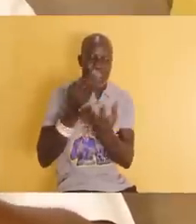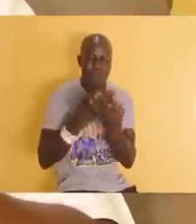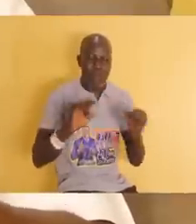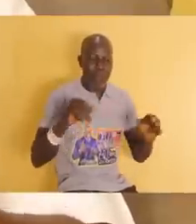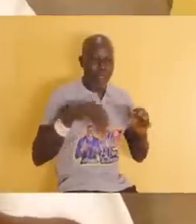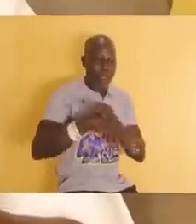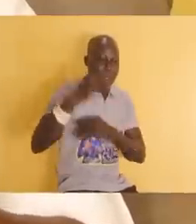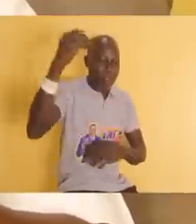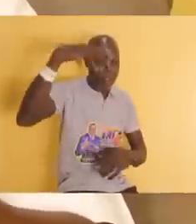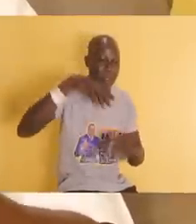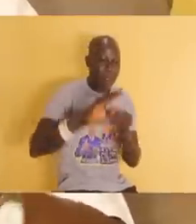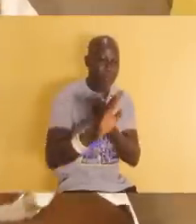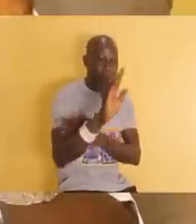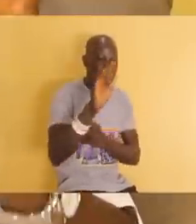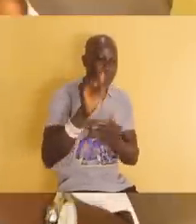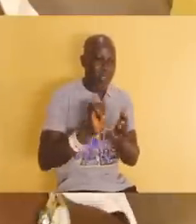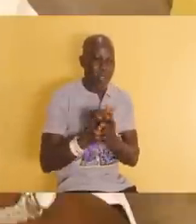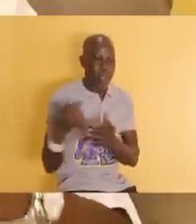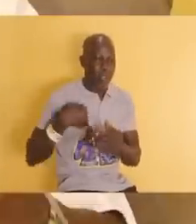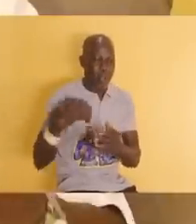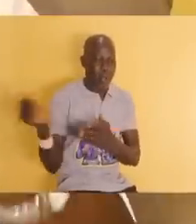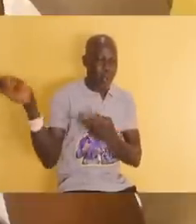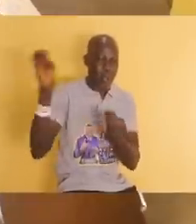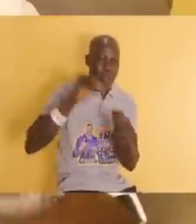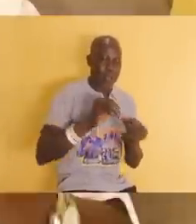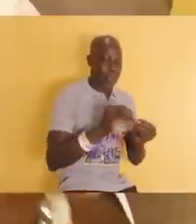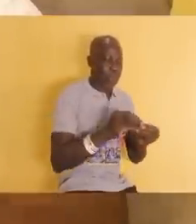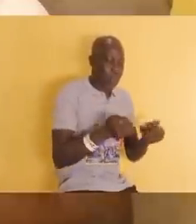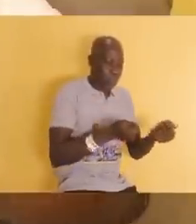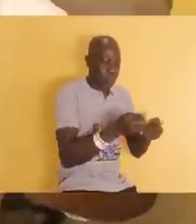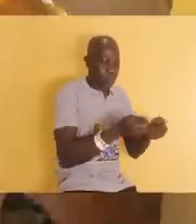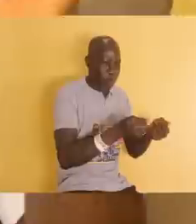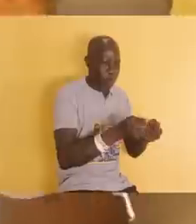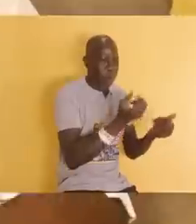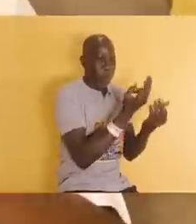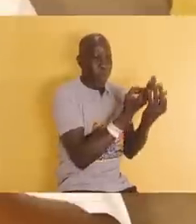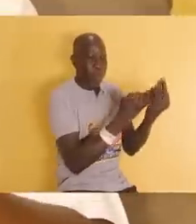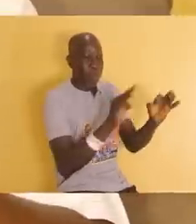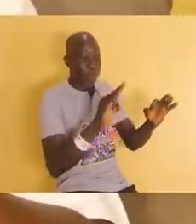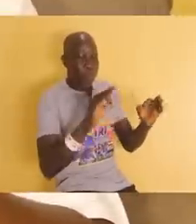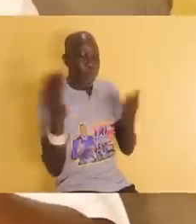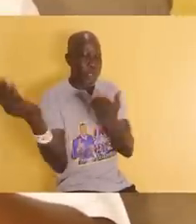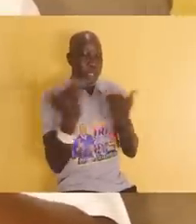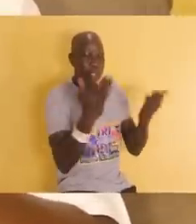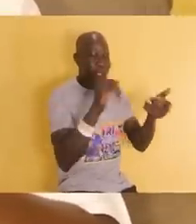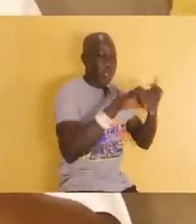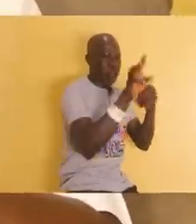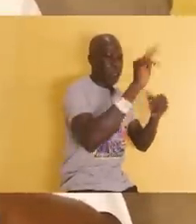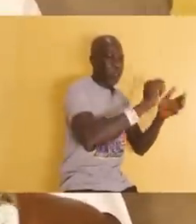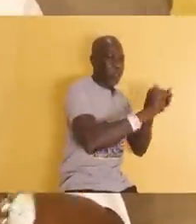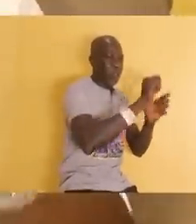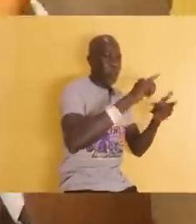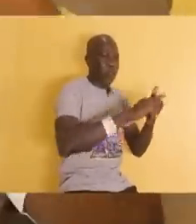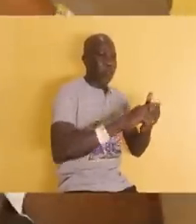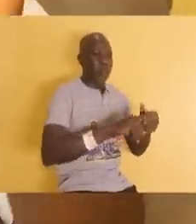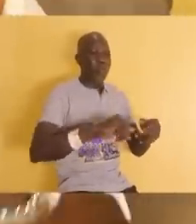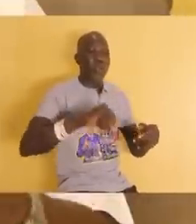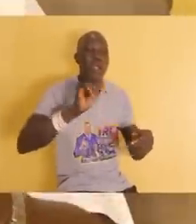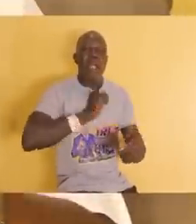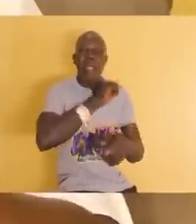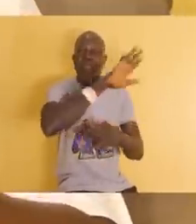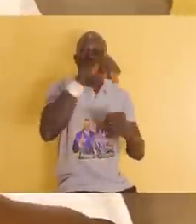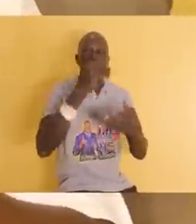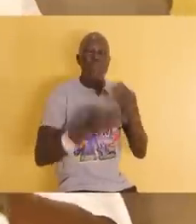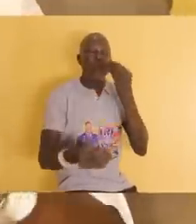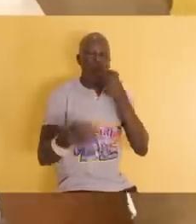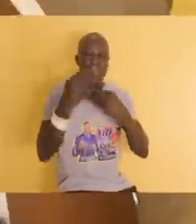free. Lágbára Ọlọ́run. By grace of God. A ó kó wọn sí ọkọ̀. Àwa náà máa sanwó ọkọ̀ lọ́fẹ̀ẹ́ náà máa débẹ̀. We will pay for their transport there. Bẹ́ẹ̀ni àti tí wọ́n máa